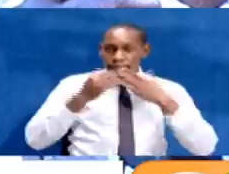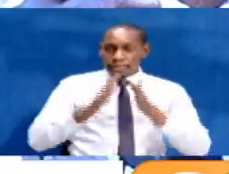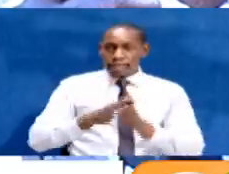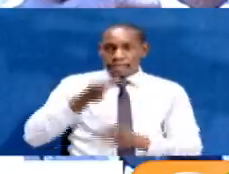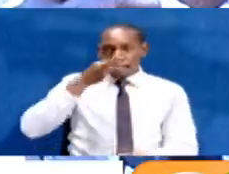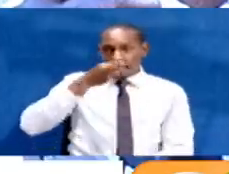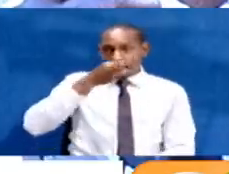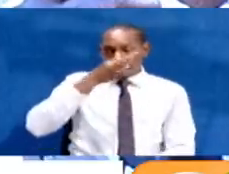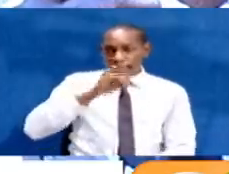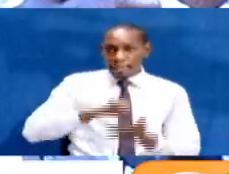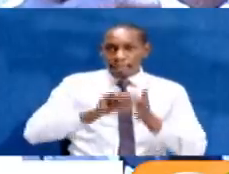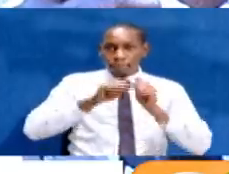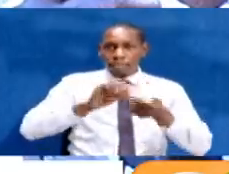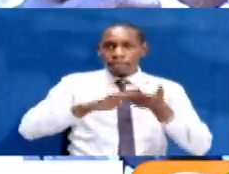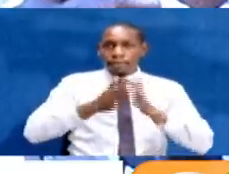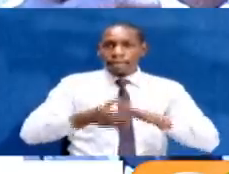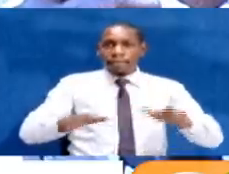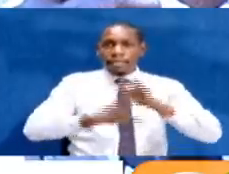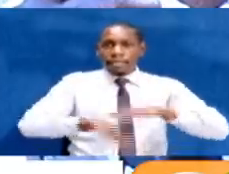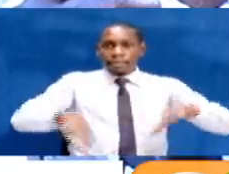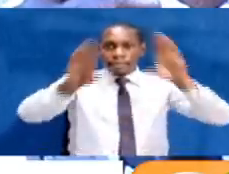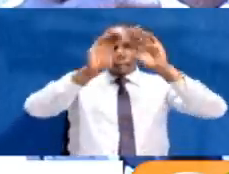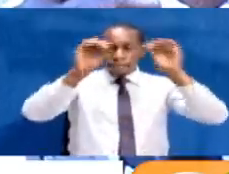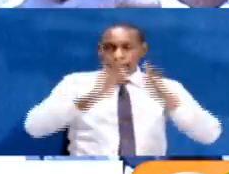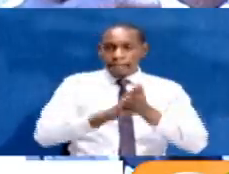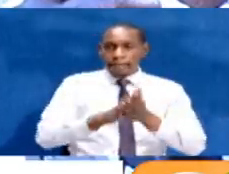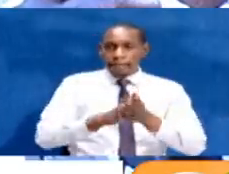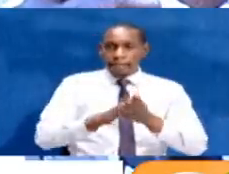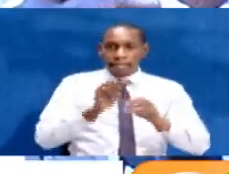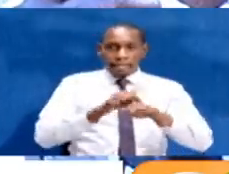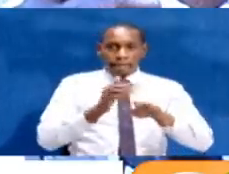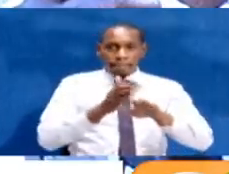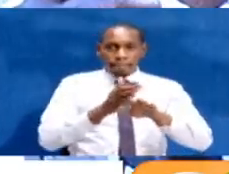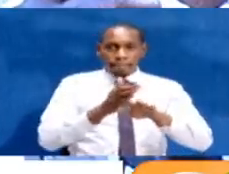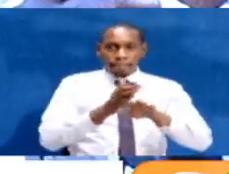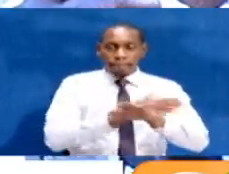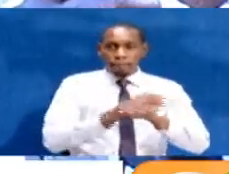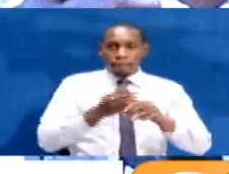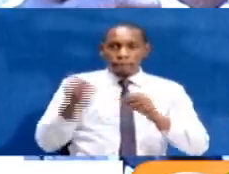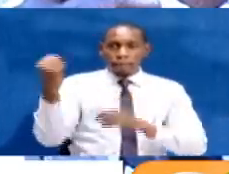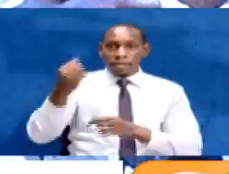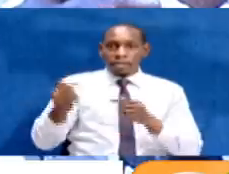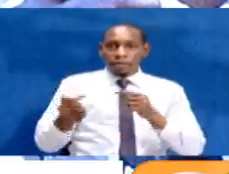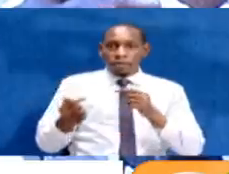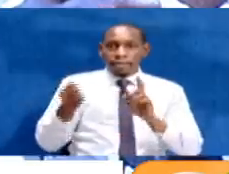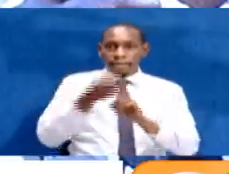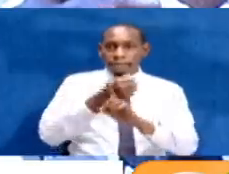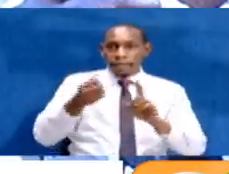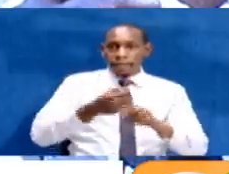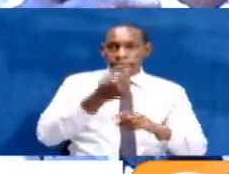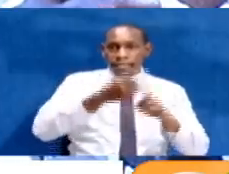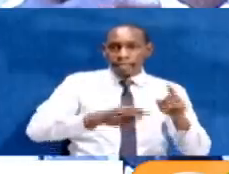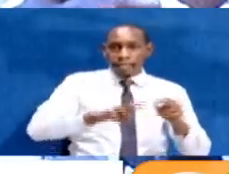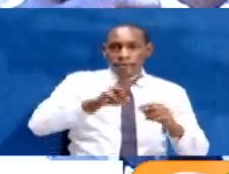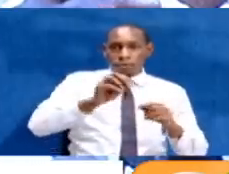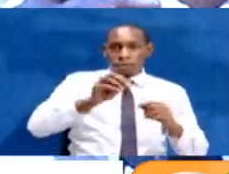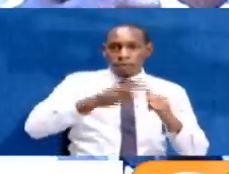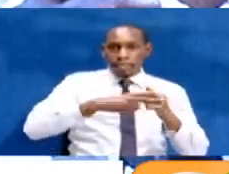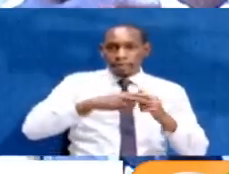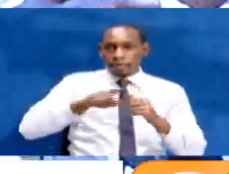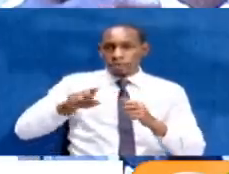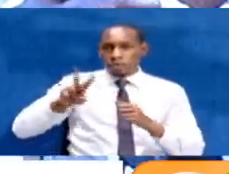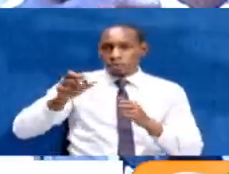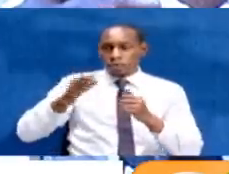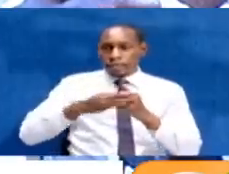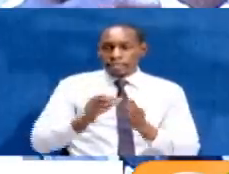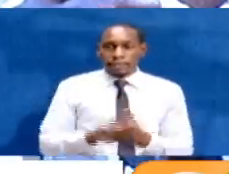Mwai Kibaki so that he becomes vice president at the height of political violence in 2007-2008. So